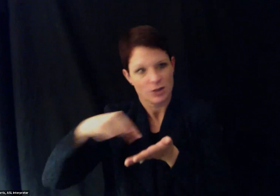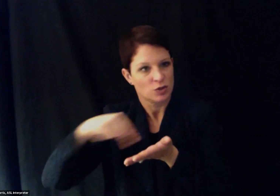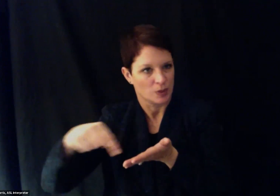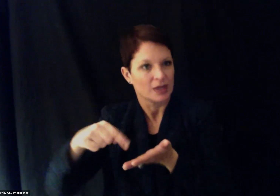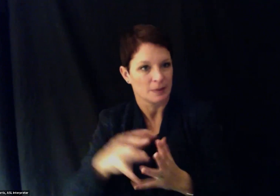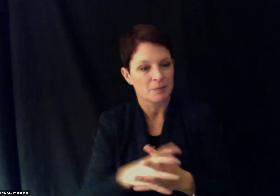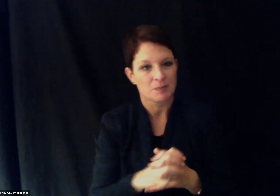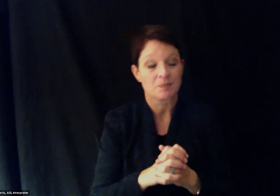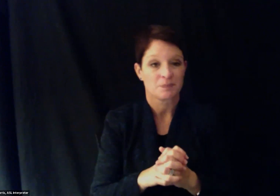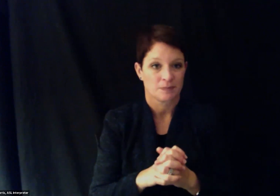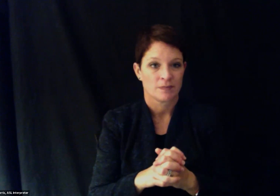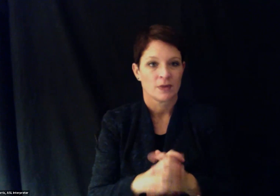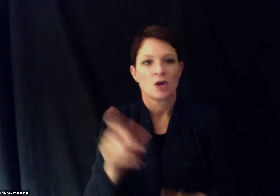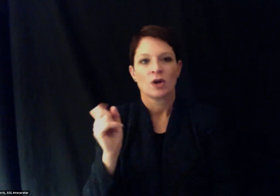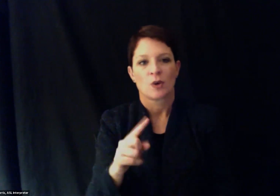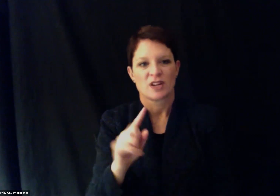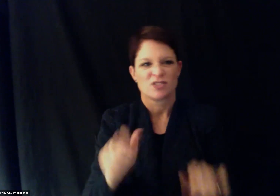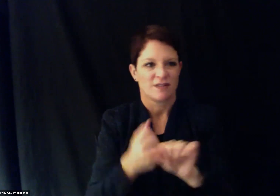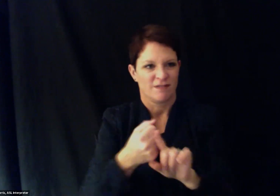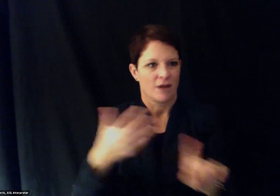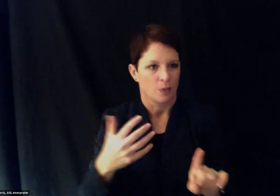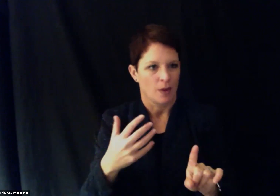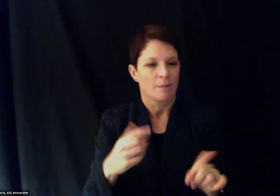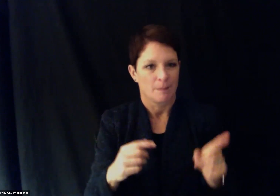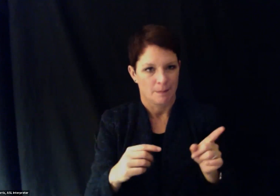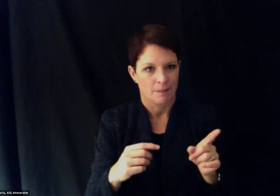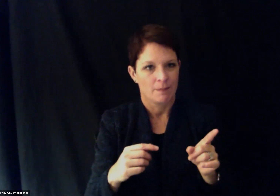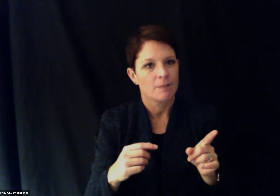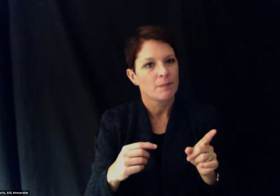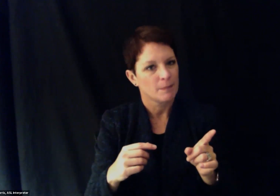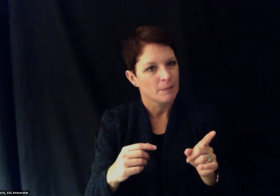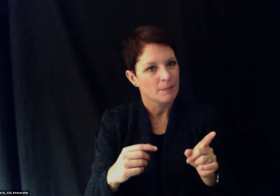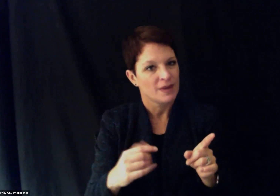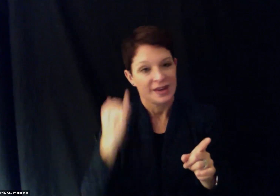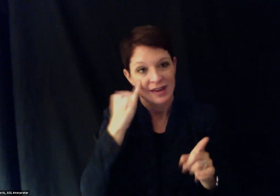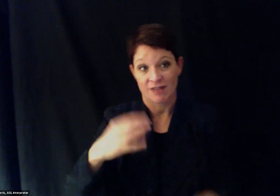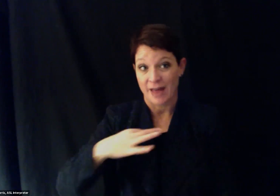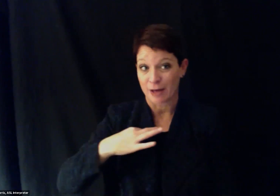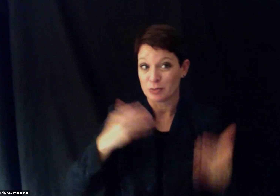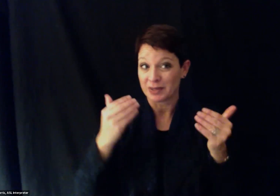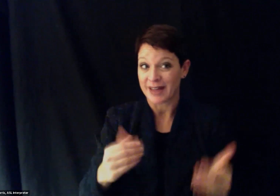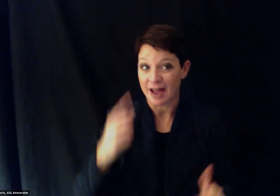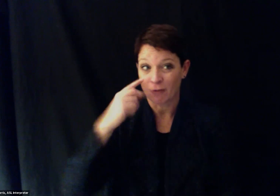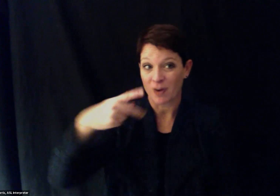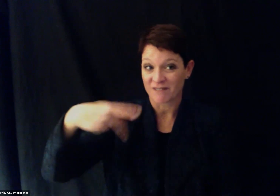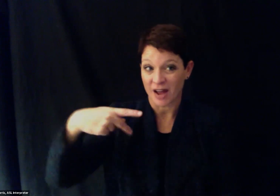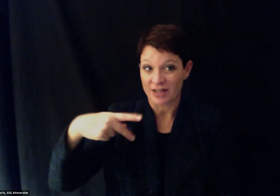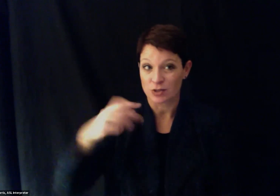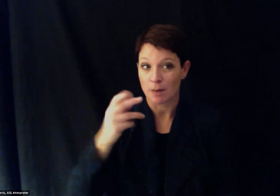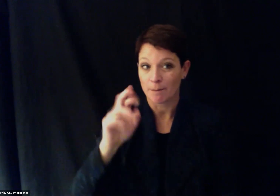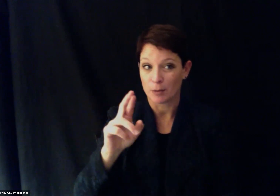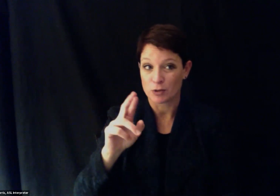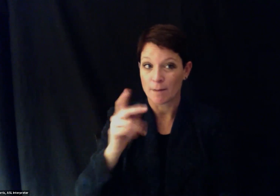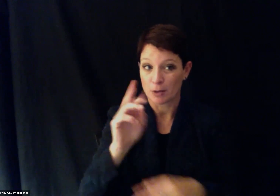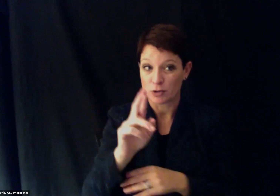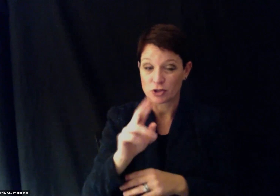Yeah, so I guess there's a question that follows up on after that, which is if you're eligible now for a Pfizer booster shot, would it make